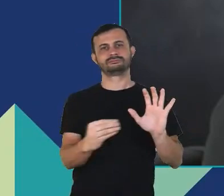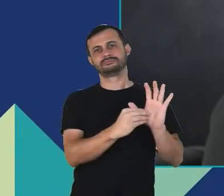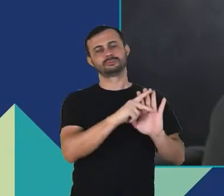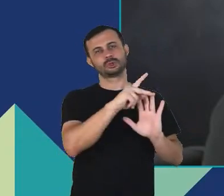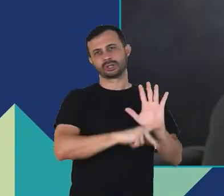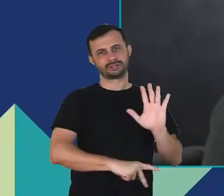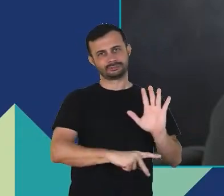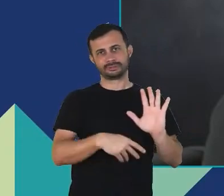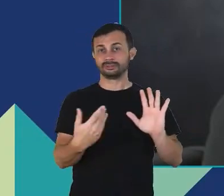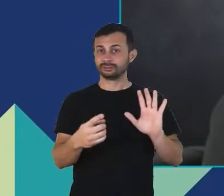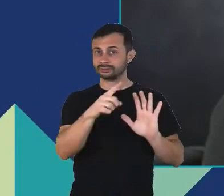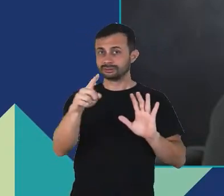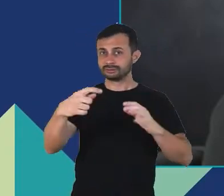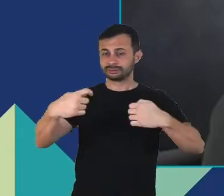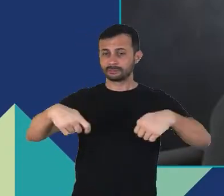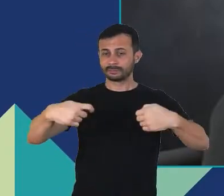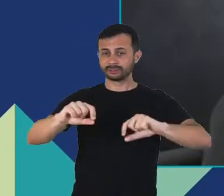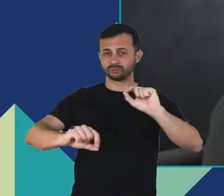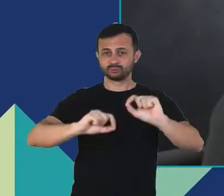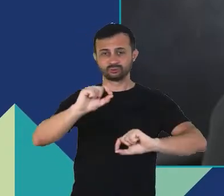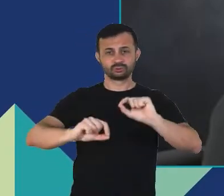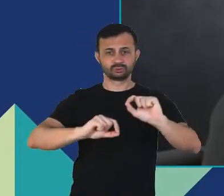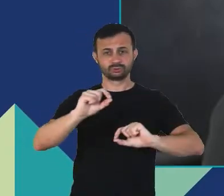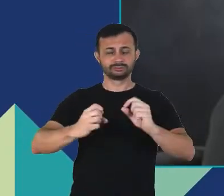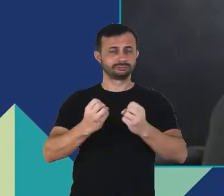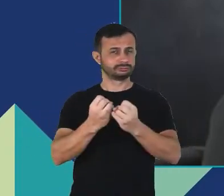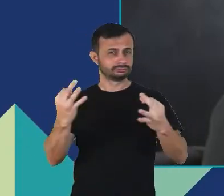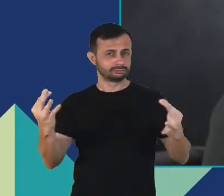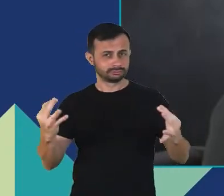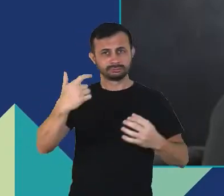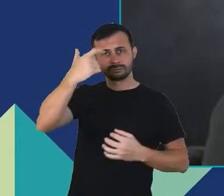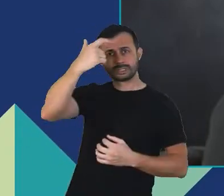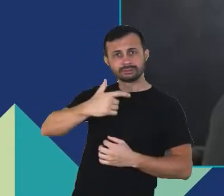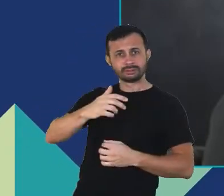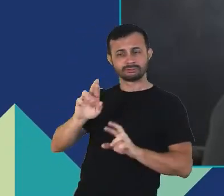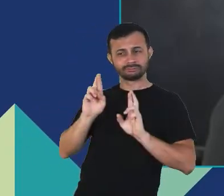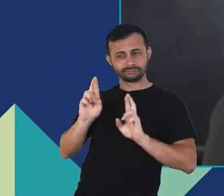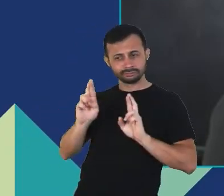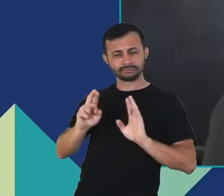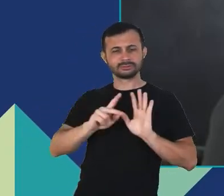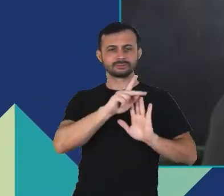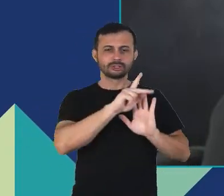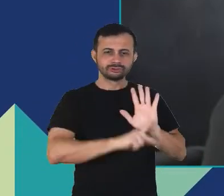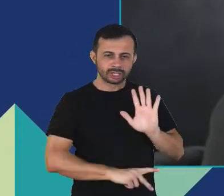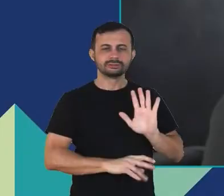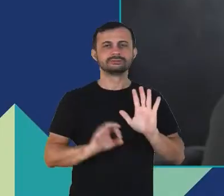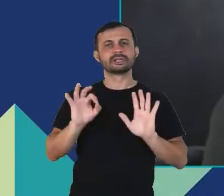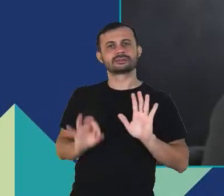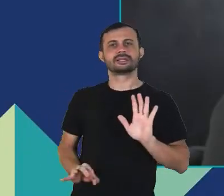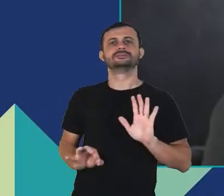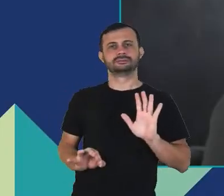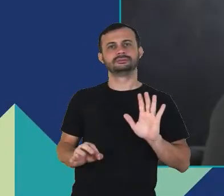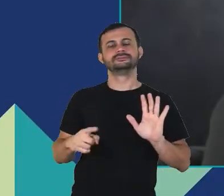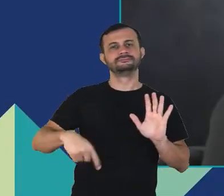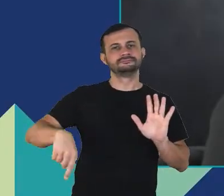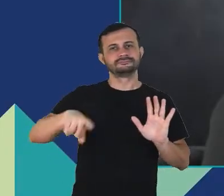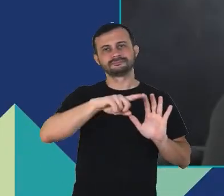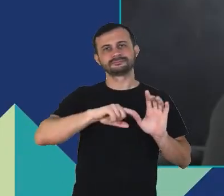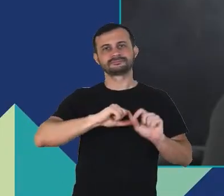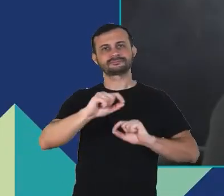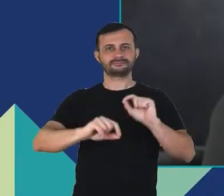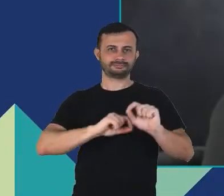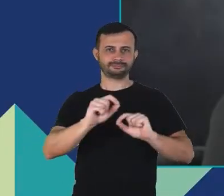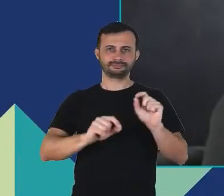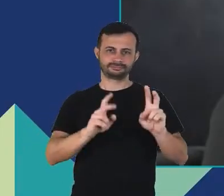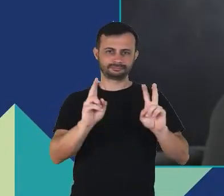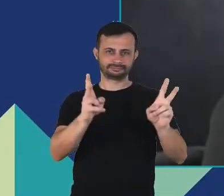the owner and the design team to make sure that there's a robust just because somebody is saying 1 in 100 is enough